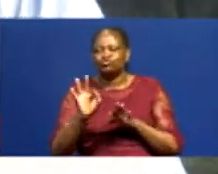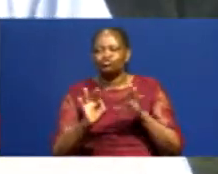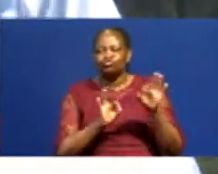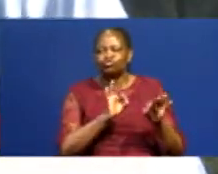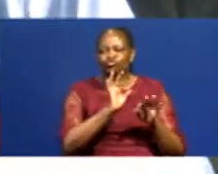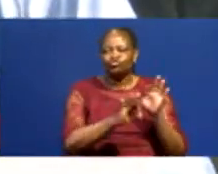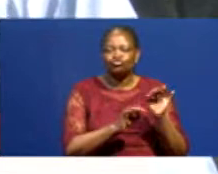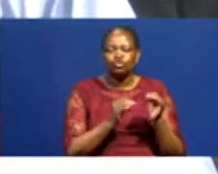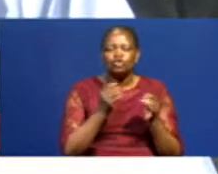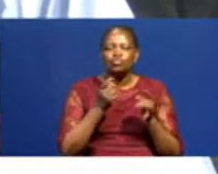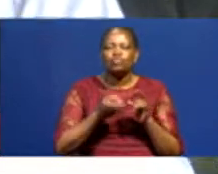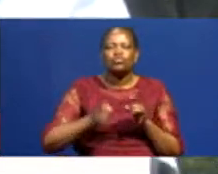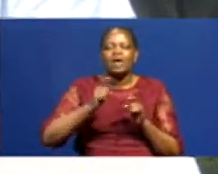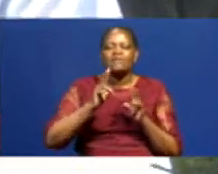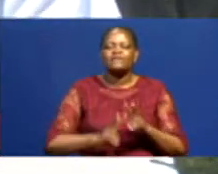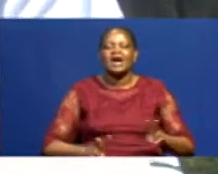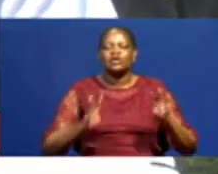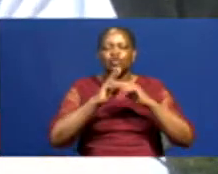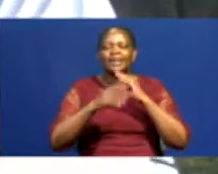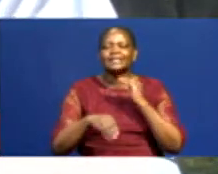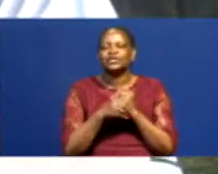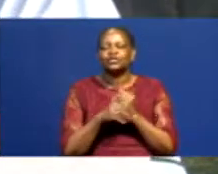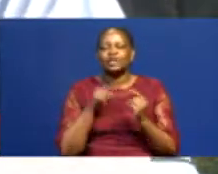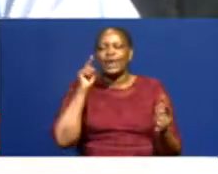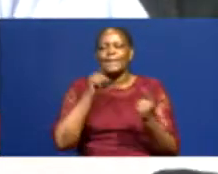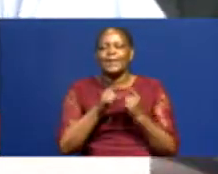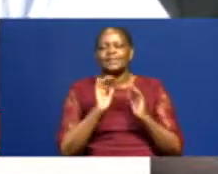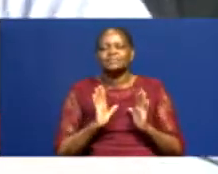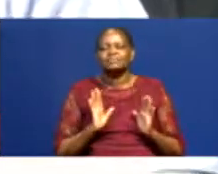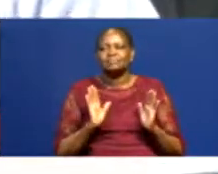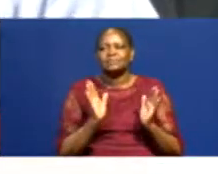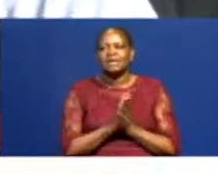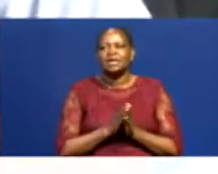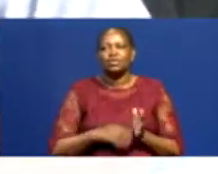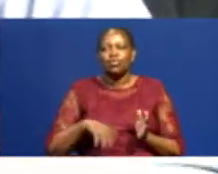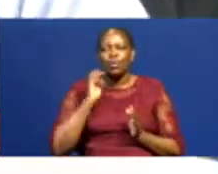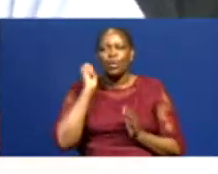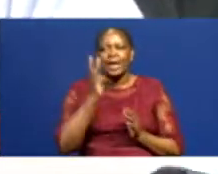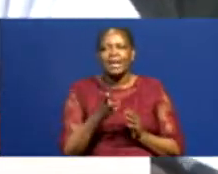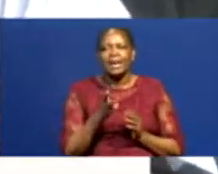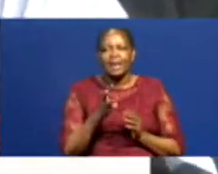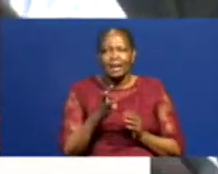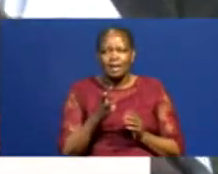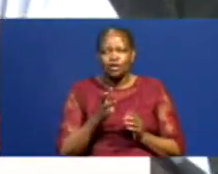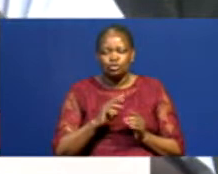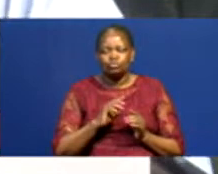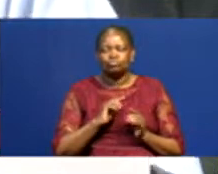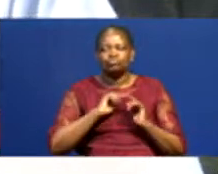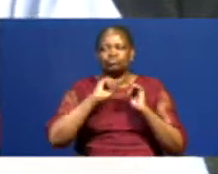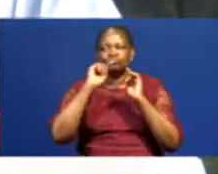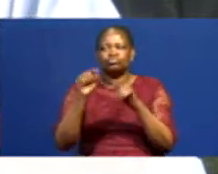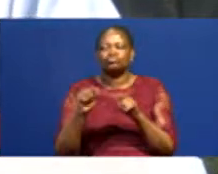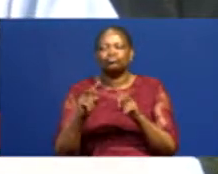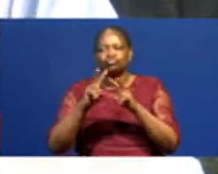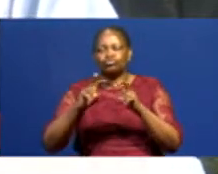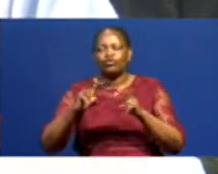value addition. That's the purpose, value addition. And we will be going for those